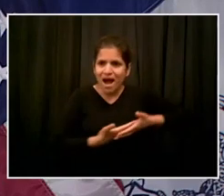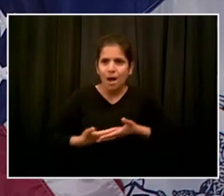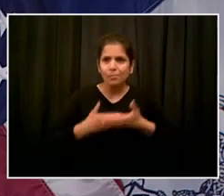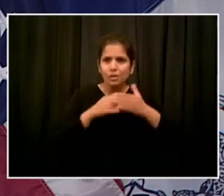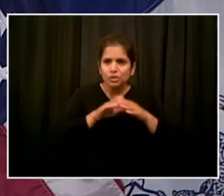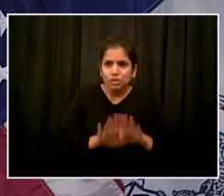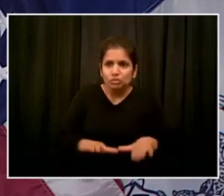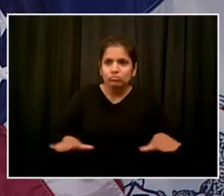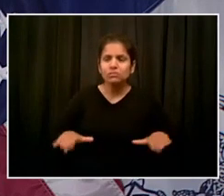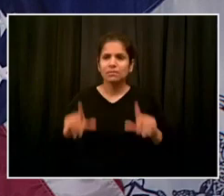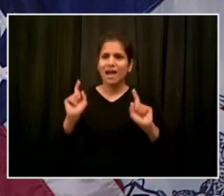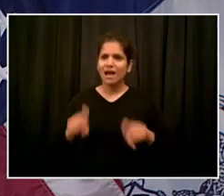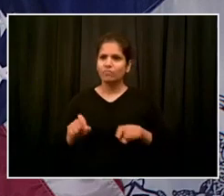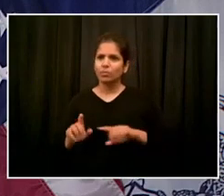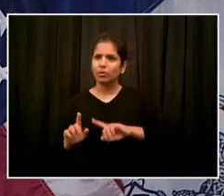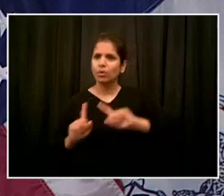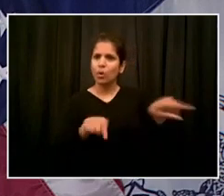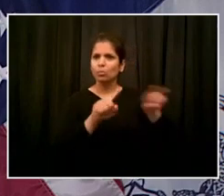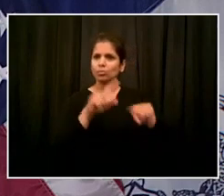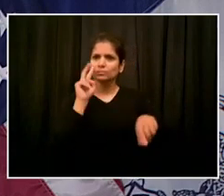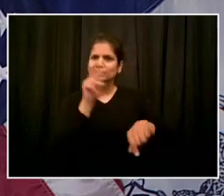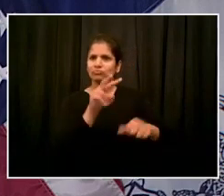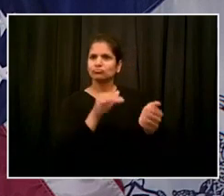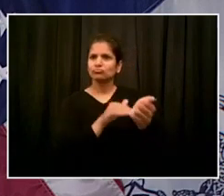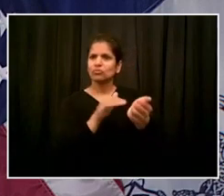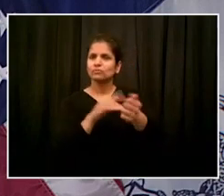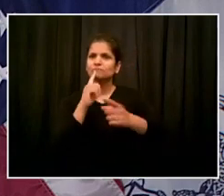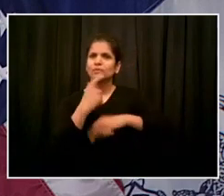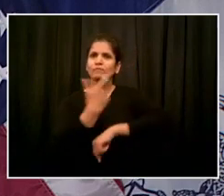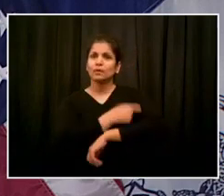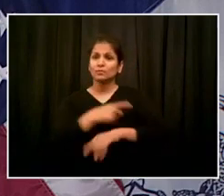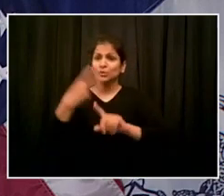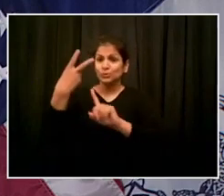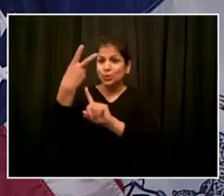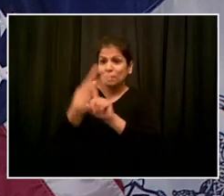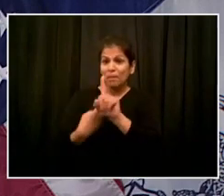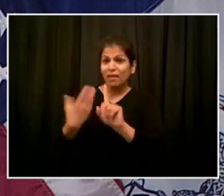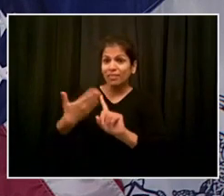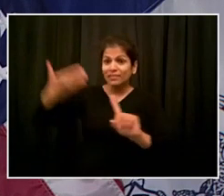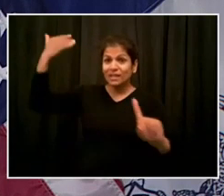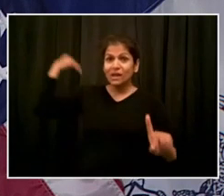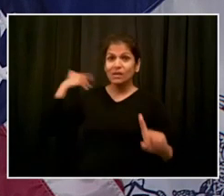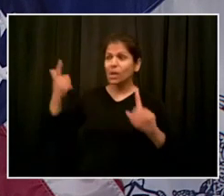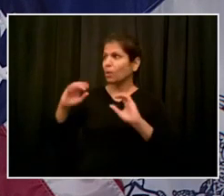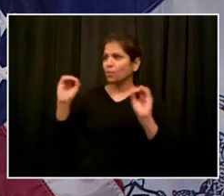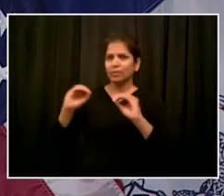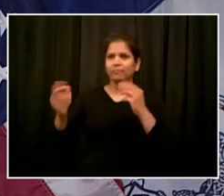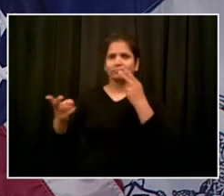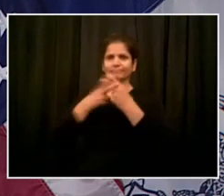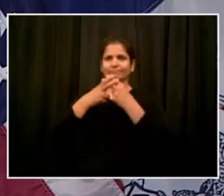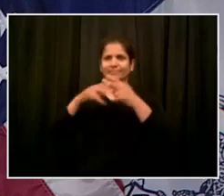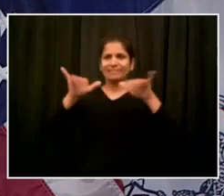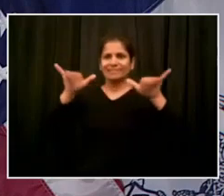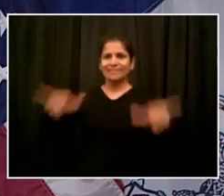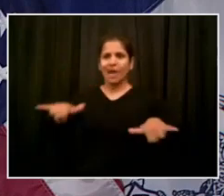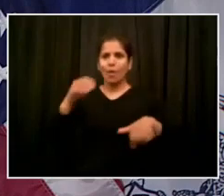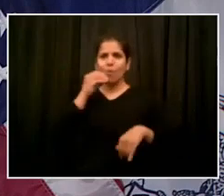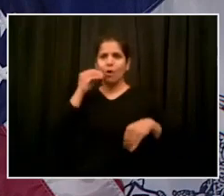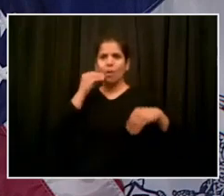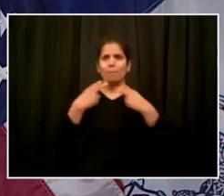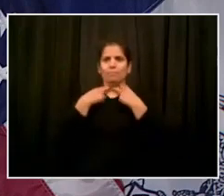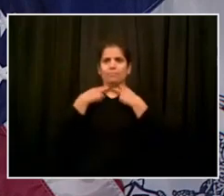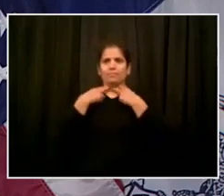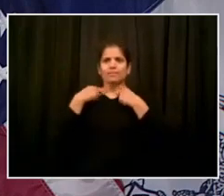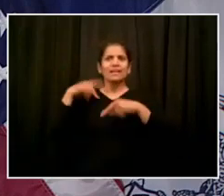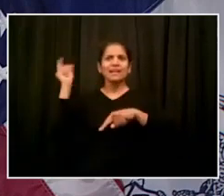not see in the first couple of months of this crisis, and it really came up in recent weeks. The last numbers I